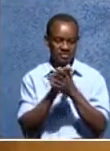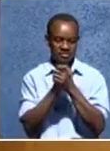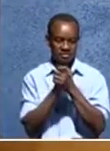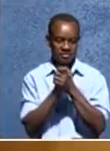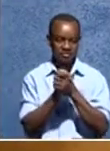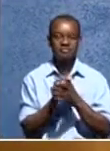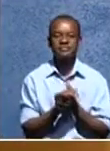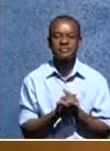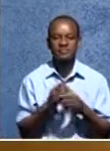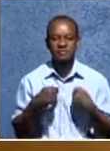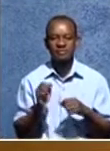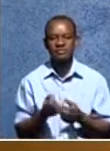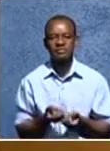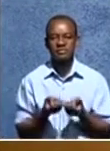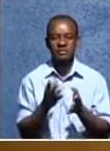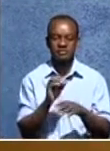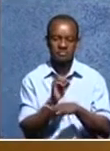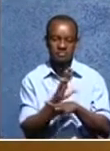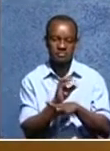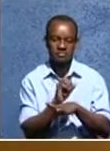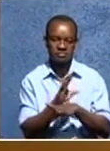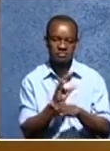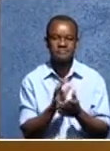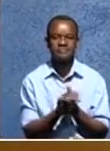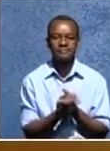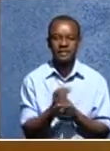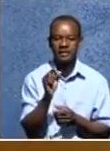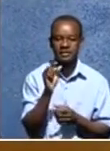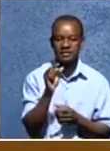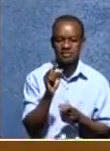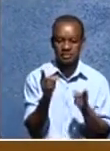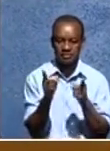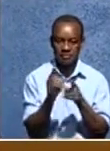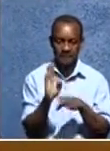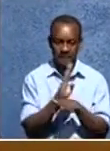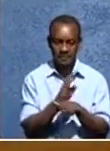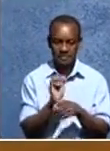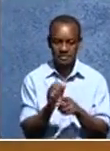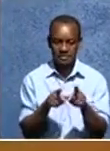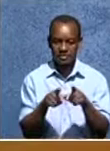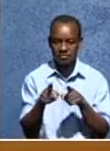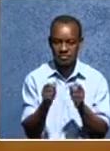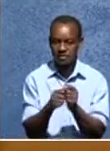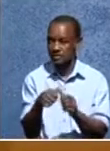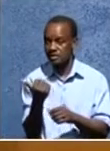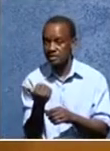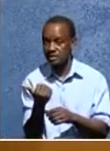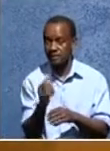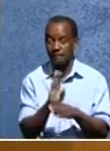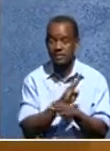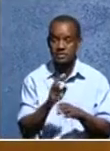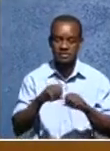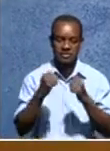advice, and become clients of SMEs, compete in other business service organizations, thereby receiving routine mentorship.